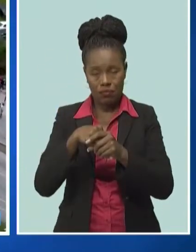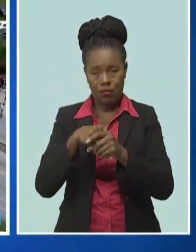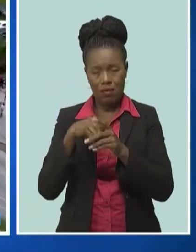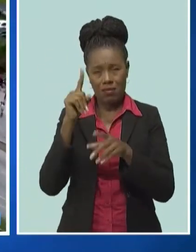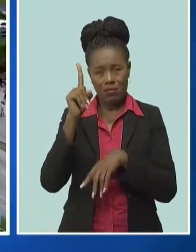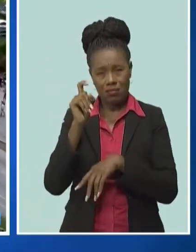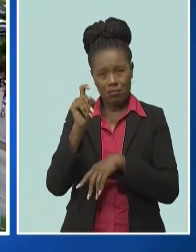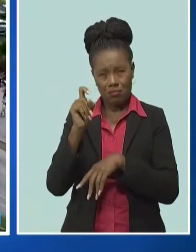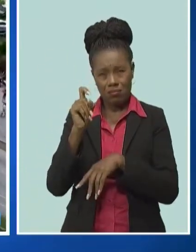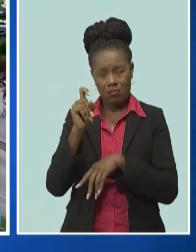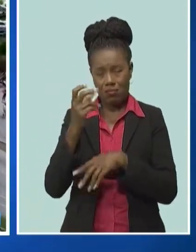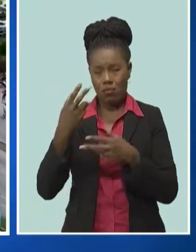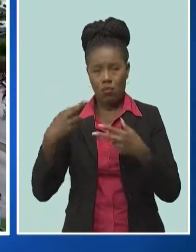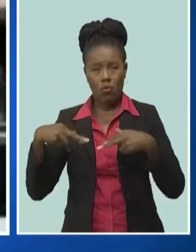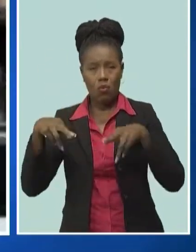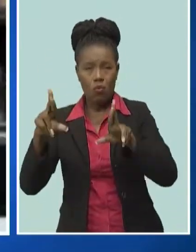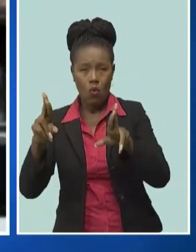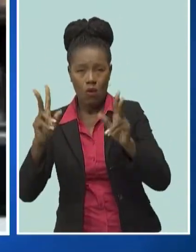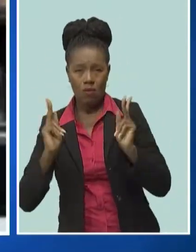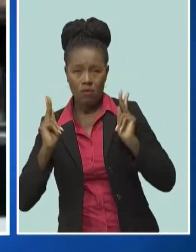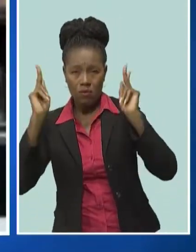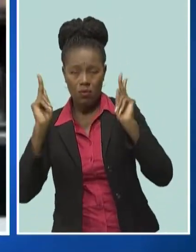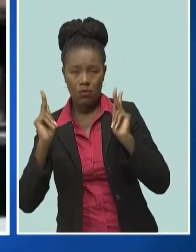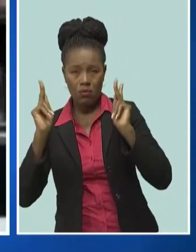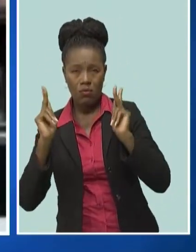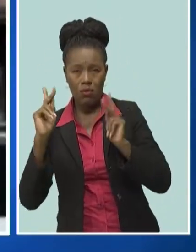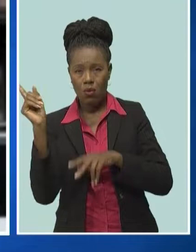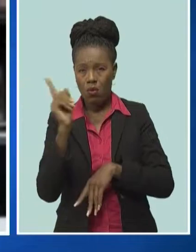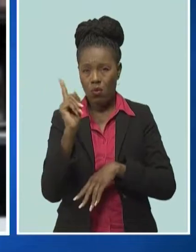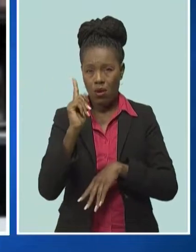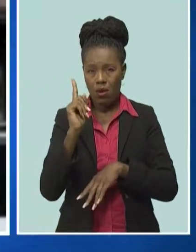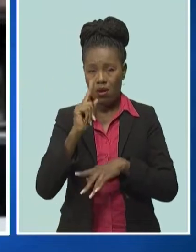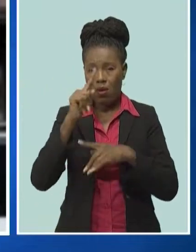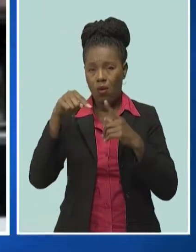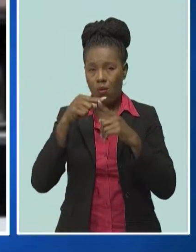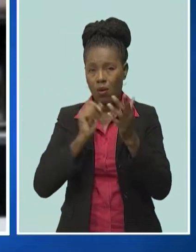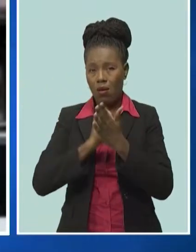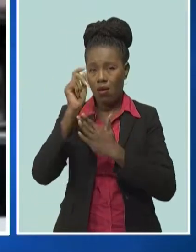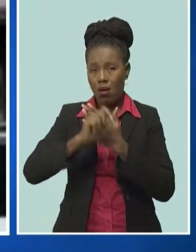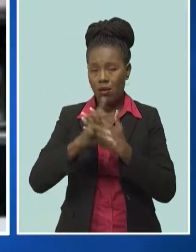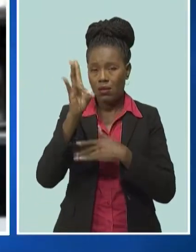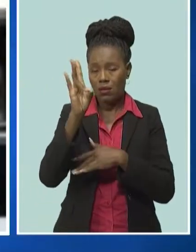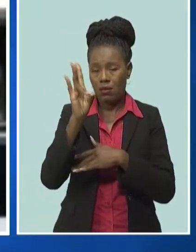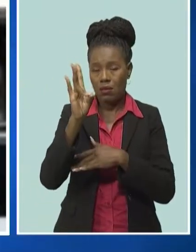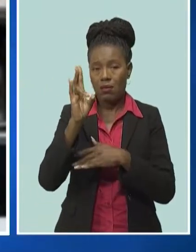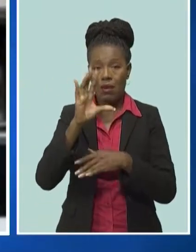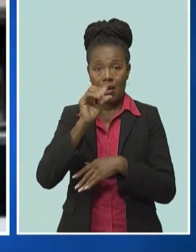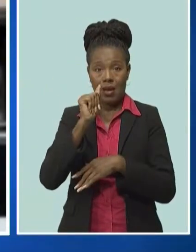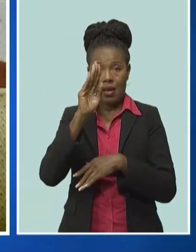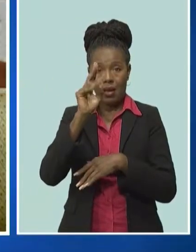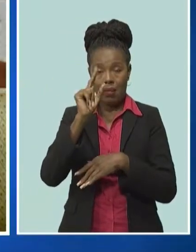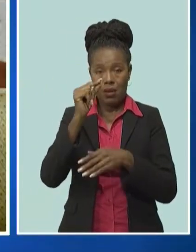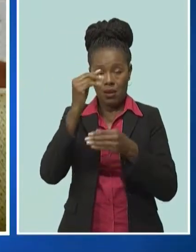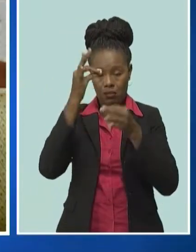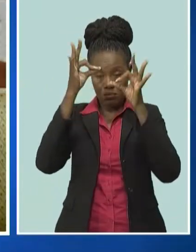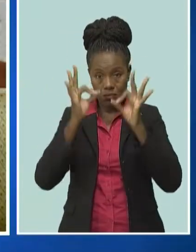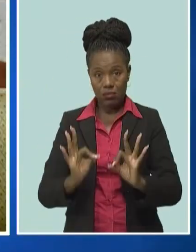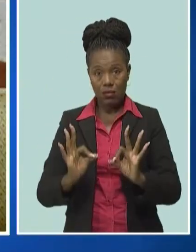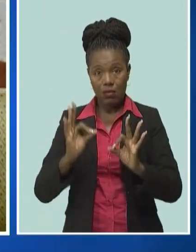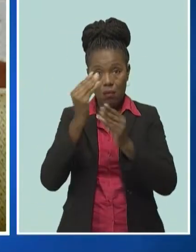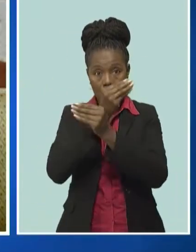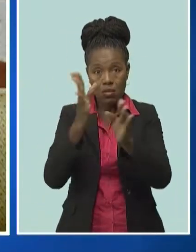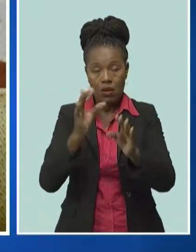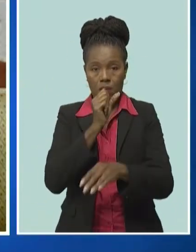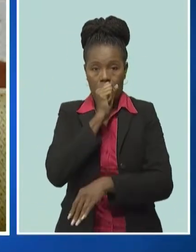Grand Kadooment route on August 7th. And while Cabinet has made a decision, it will not be announced until next week. We have committed to